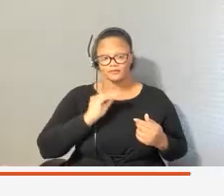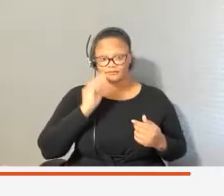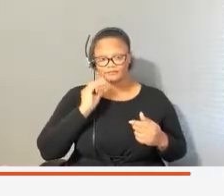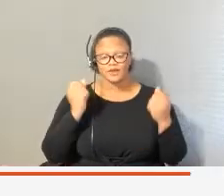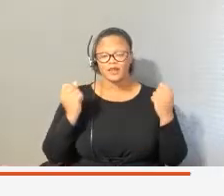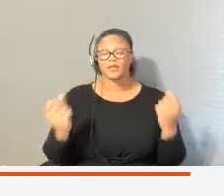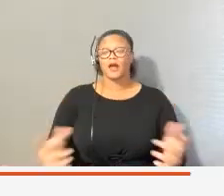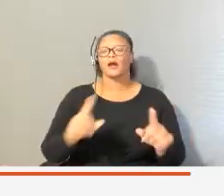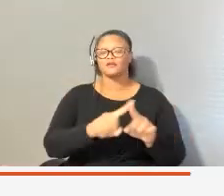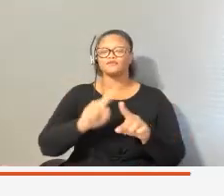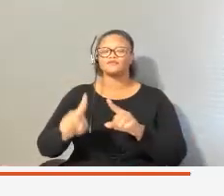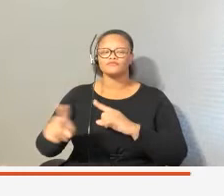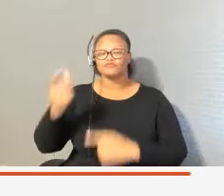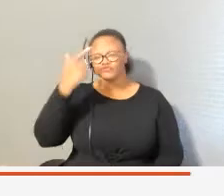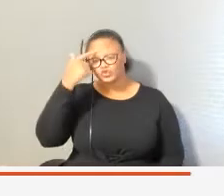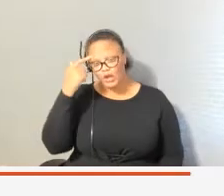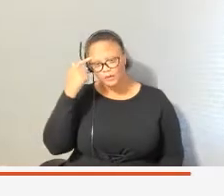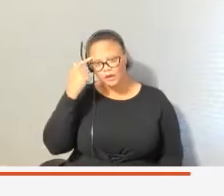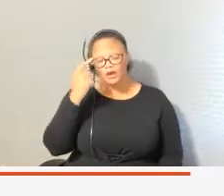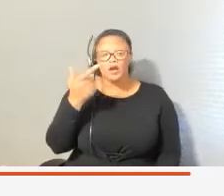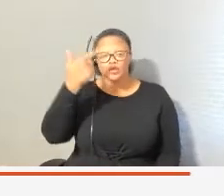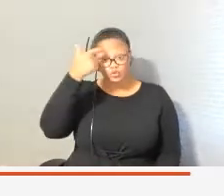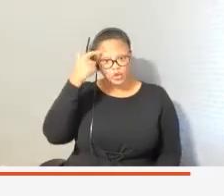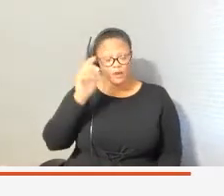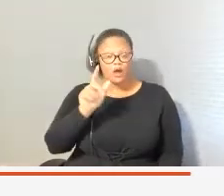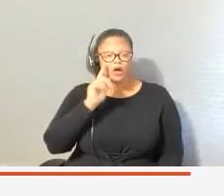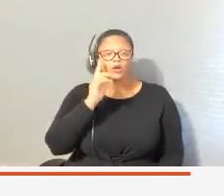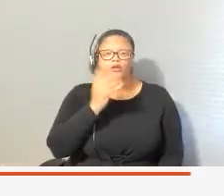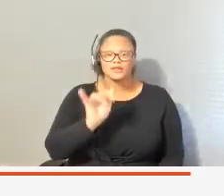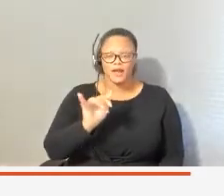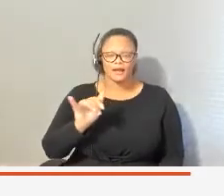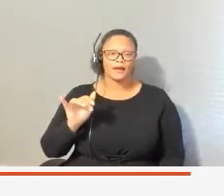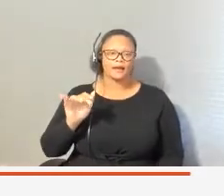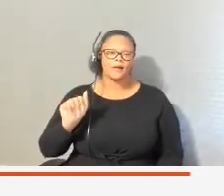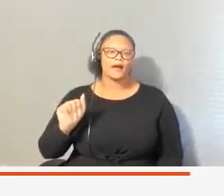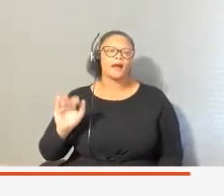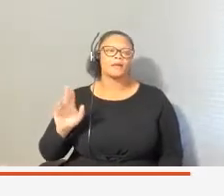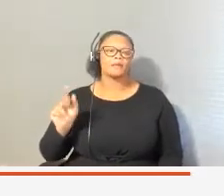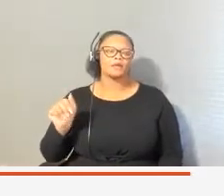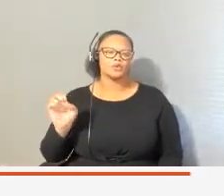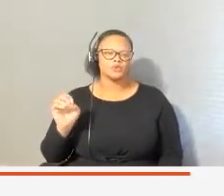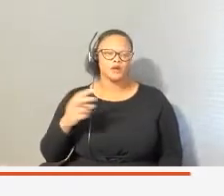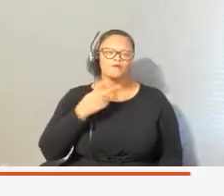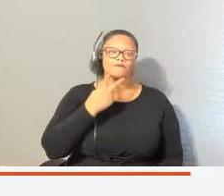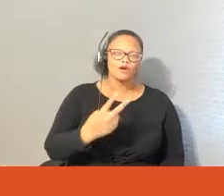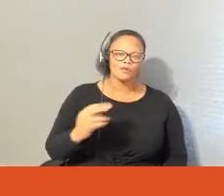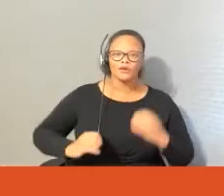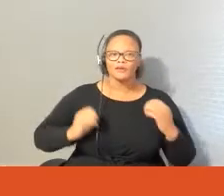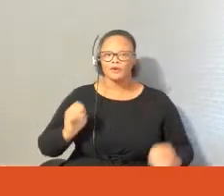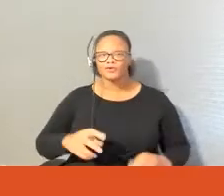different traumas. So trauma looks like abuse, verbal, emotional, physical, sexual. It can be